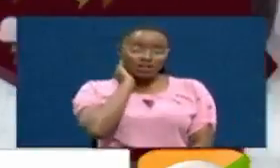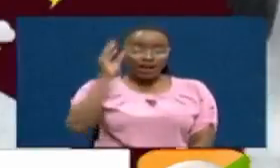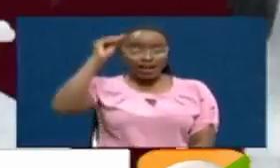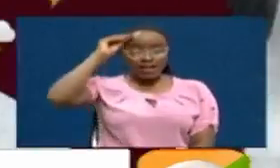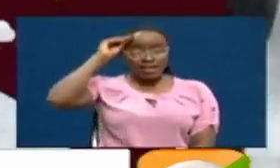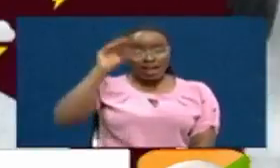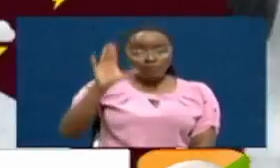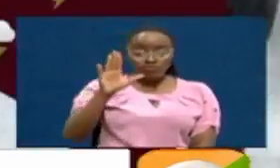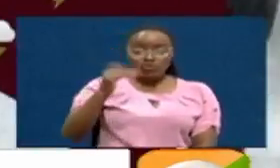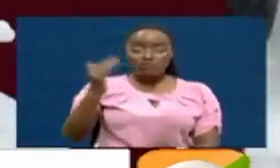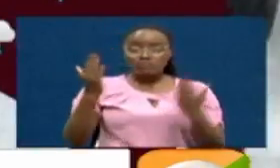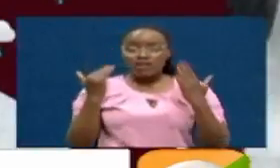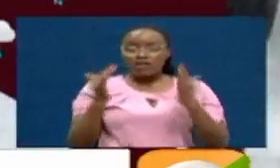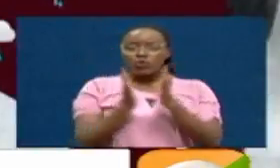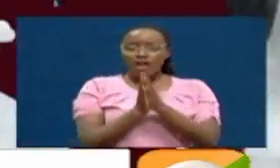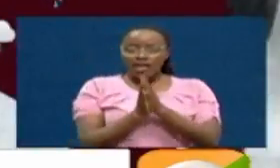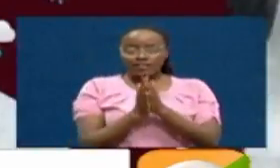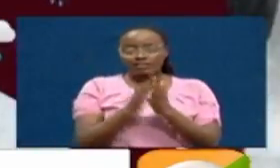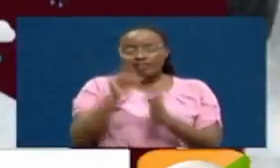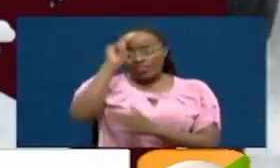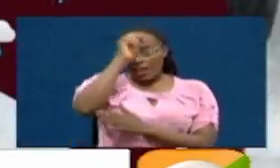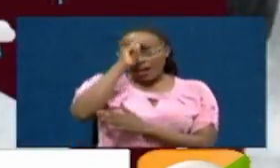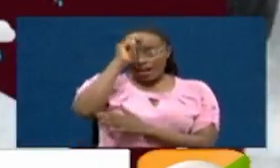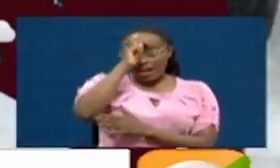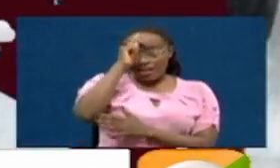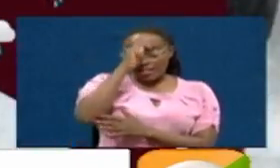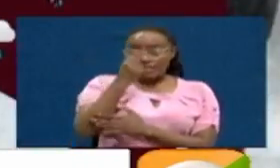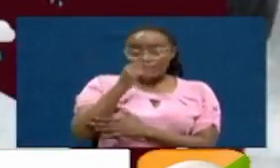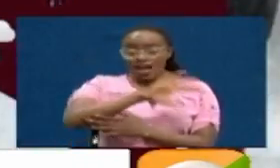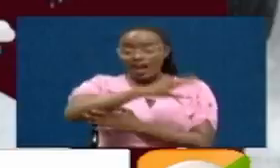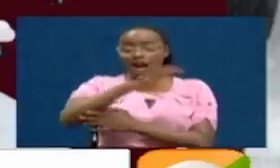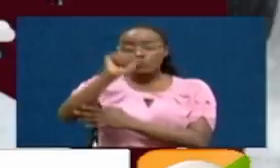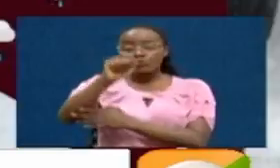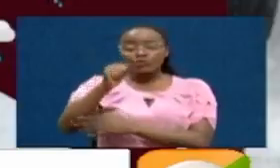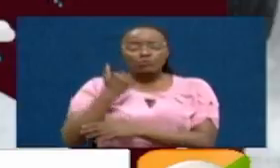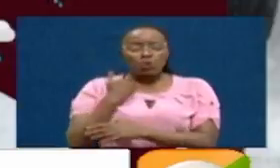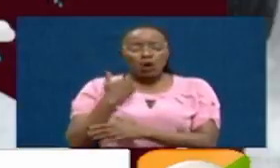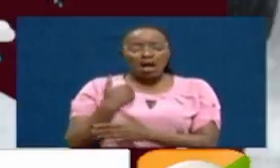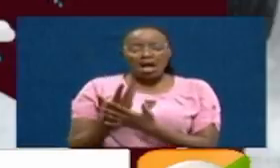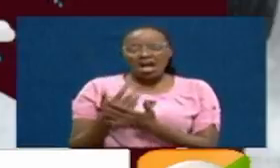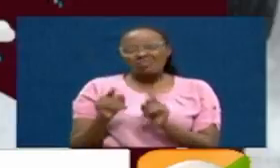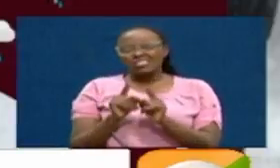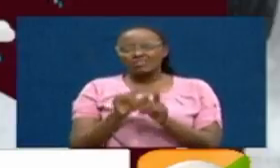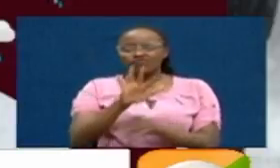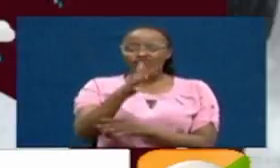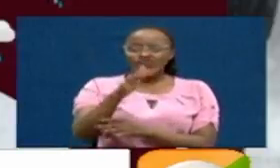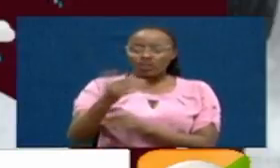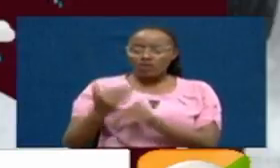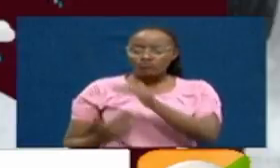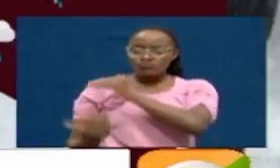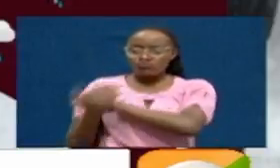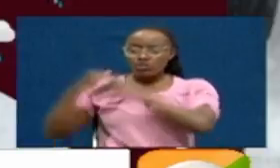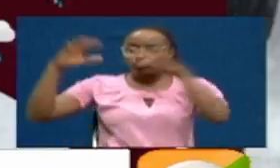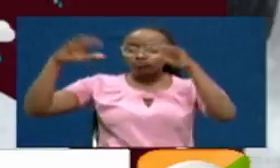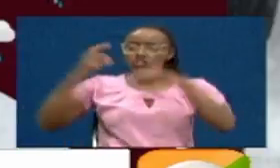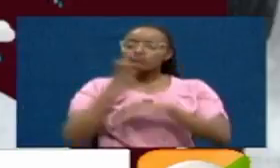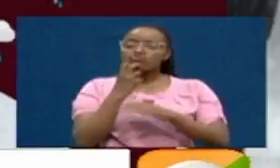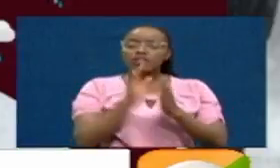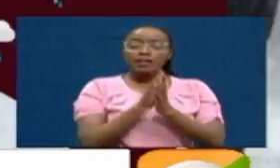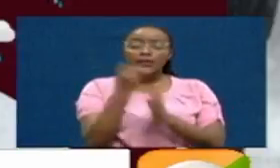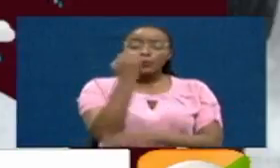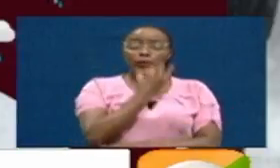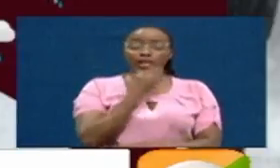Kiambu, Meru, Embu and Tharaka Nithi counties are likely to experience light morning rains on Tuesday and